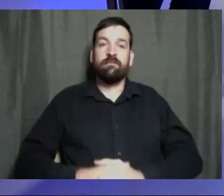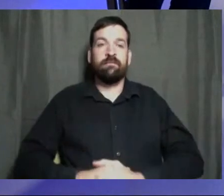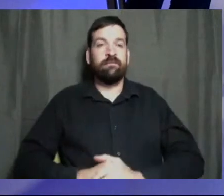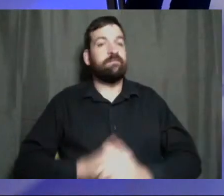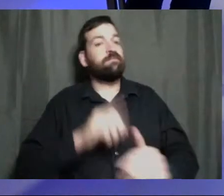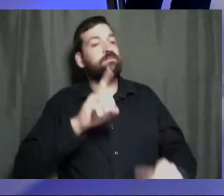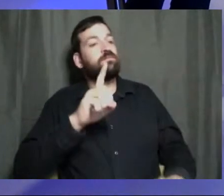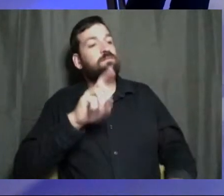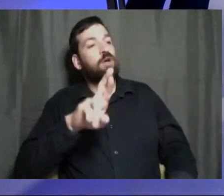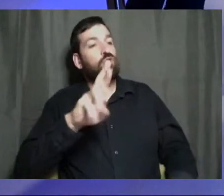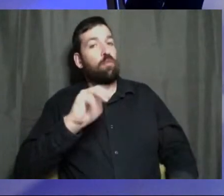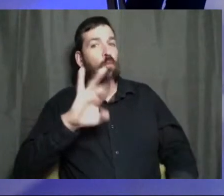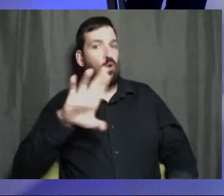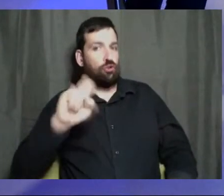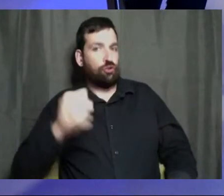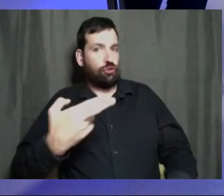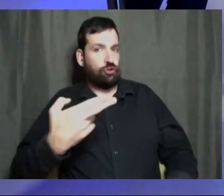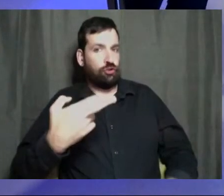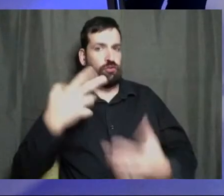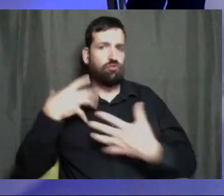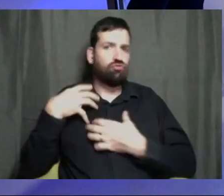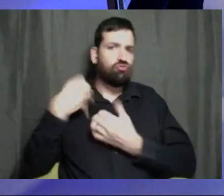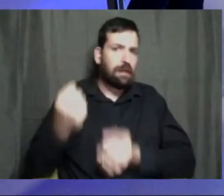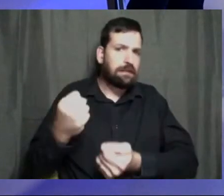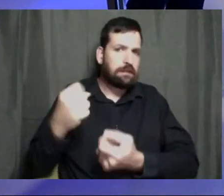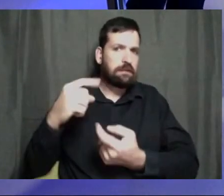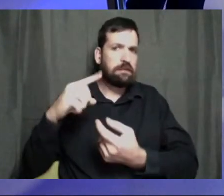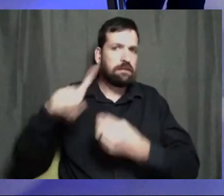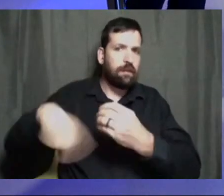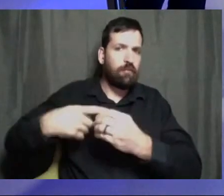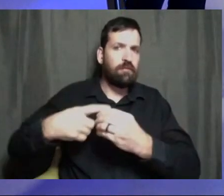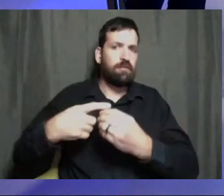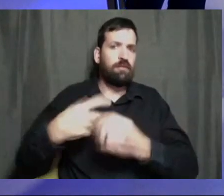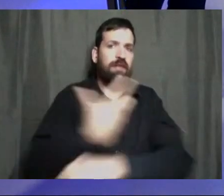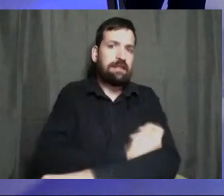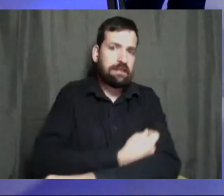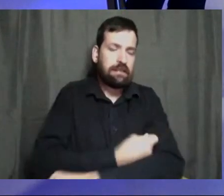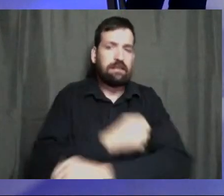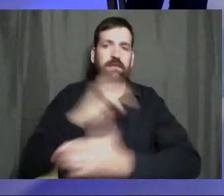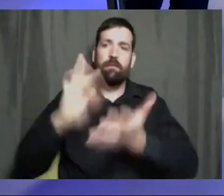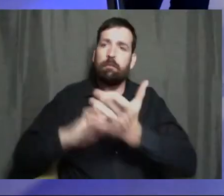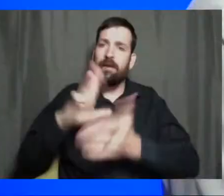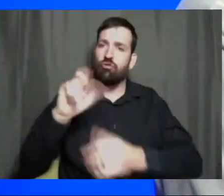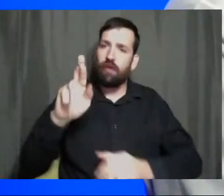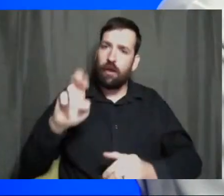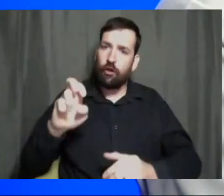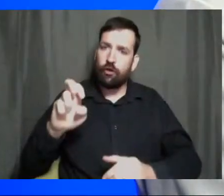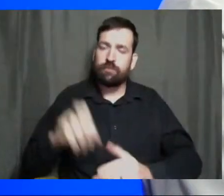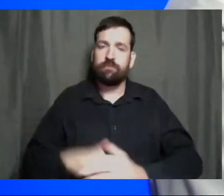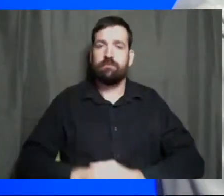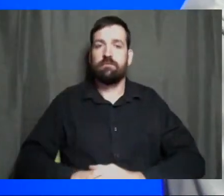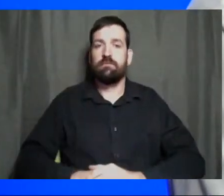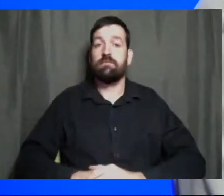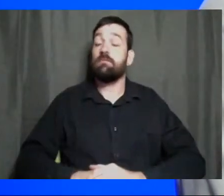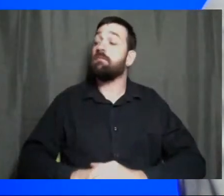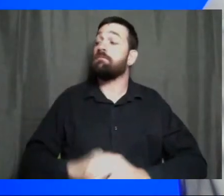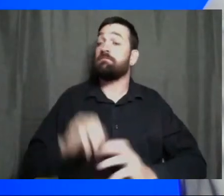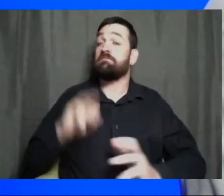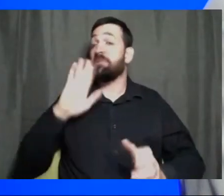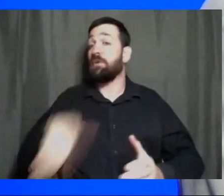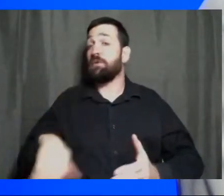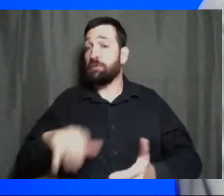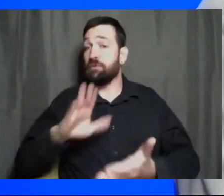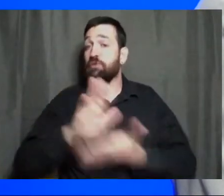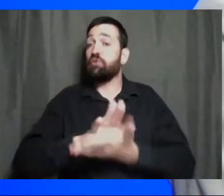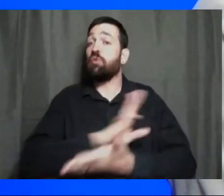on that. Just trust when it comes to the vaccine and medical care in this community. Well, school boards